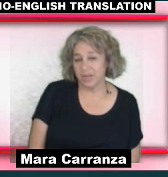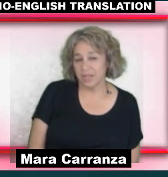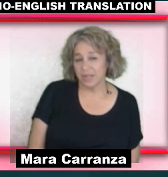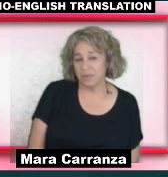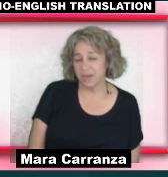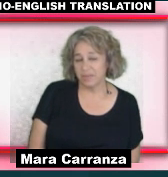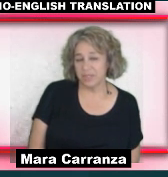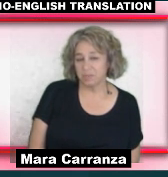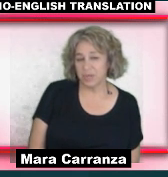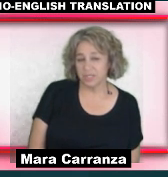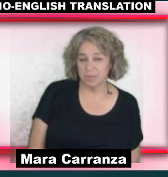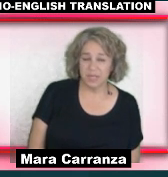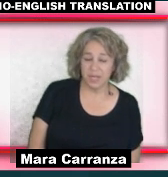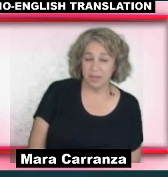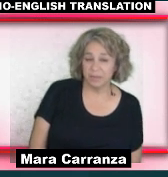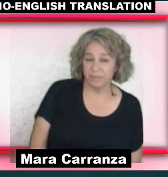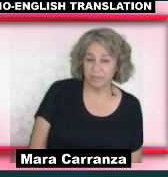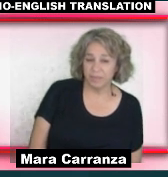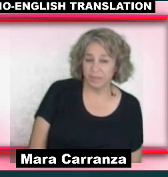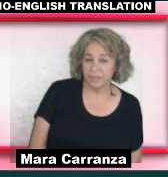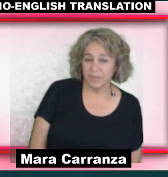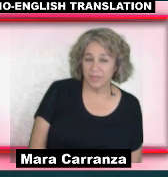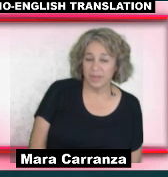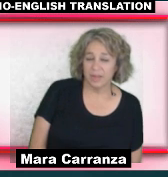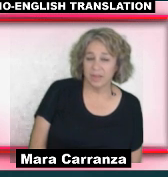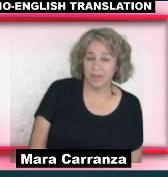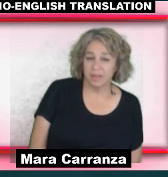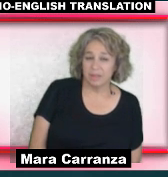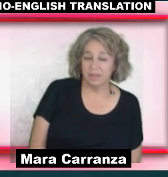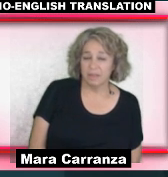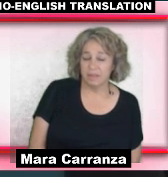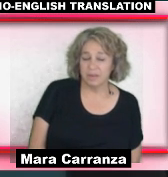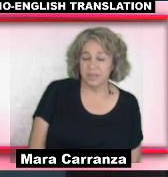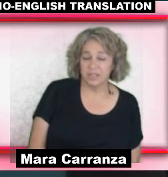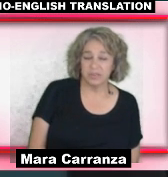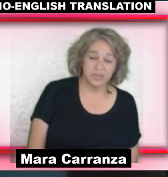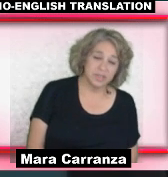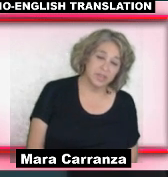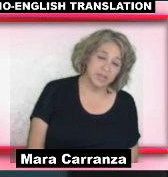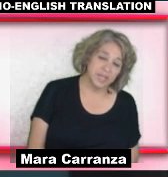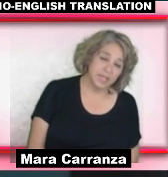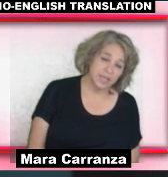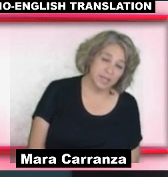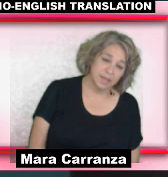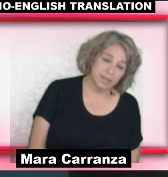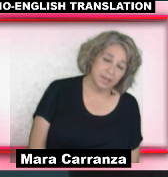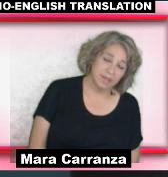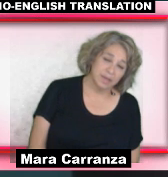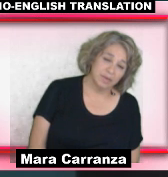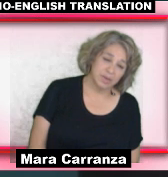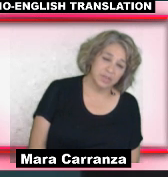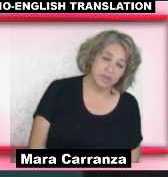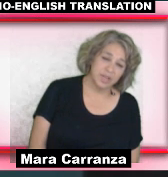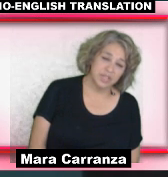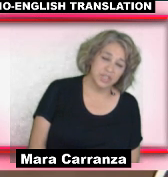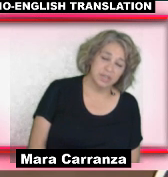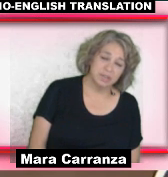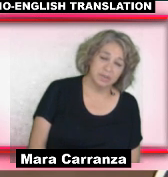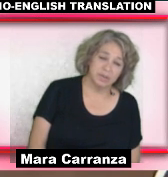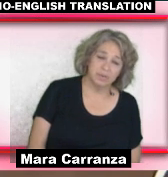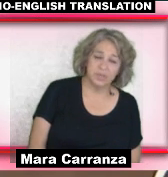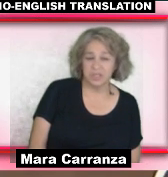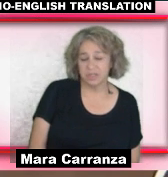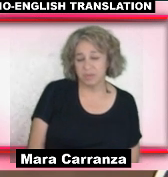but luckily we ya have this possibility. La Fiscalía General, the District Attorney lo que antes era la or Attorney